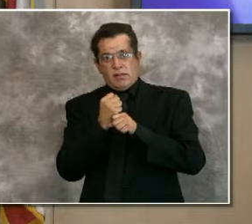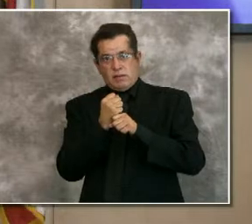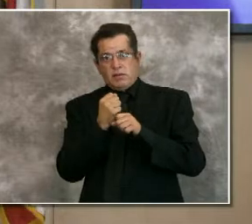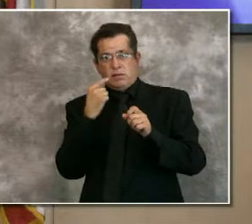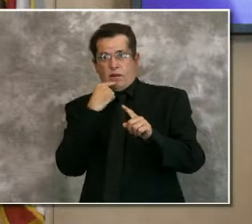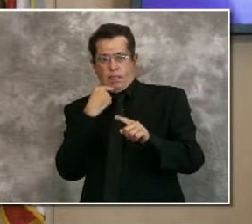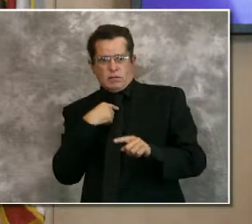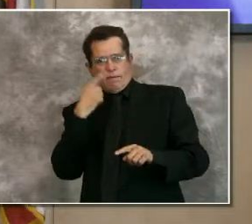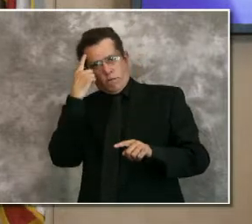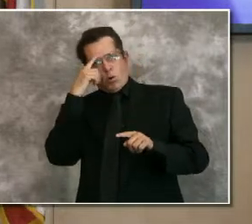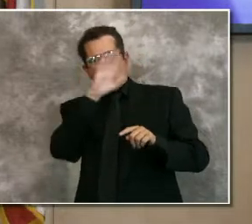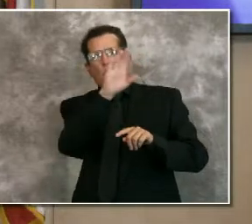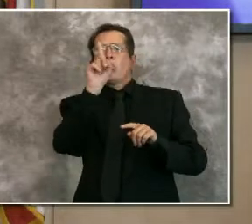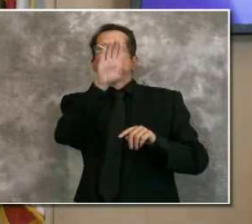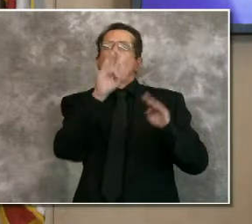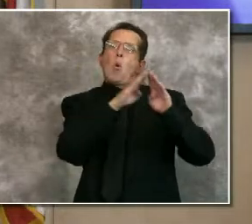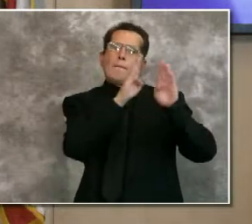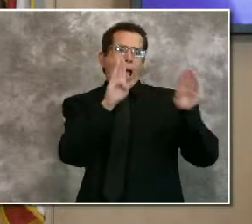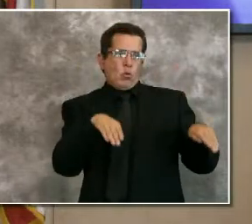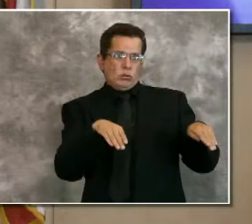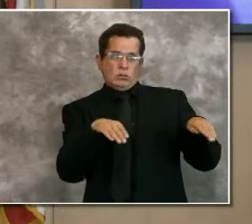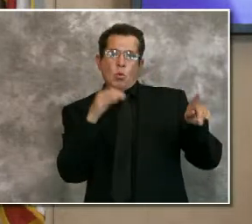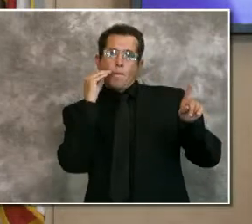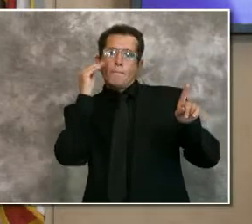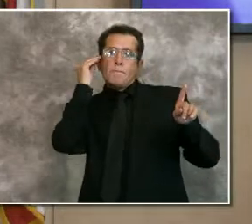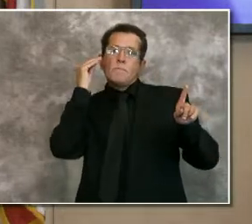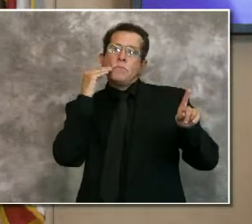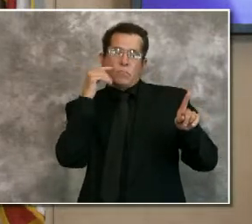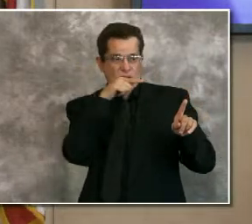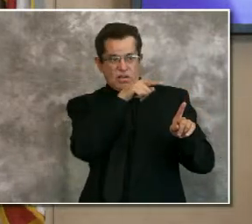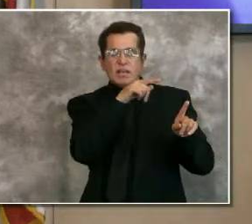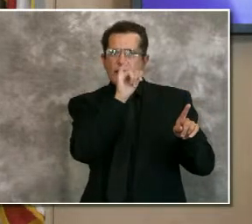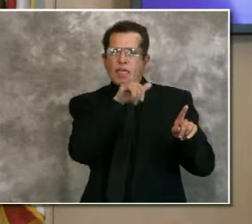about household contacts, and those are the most important